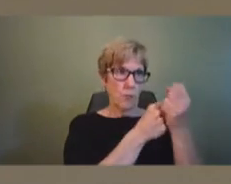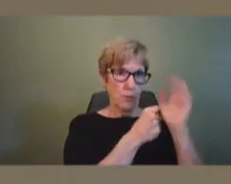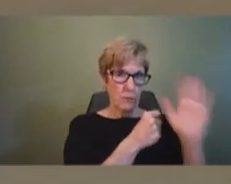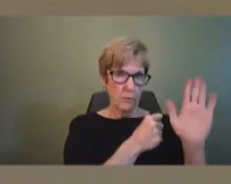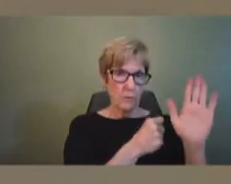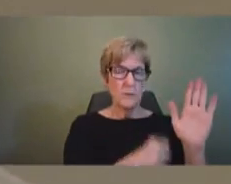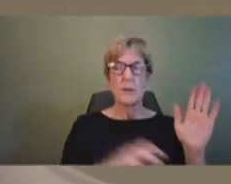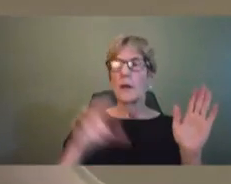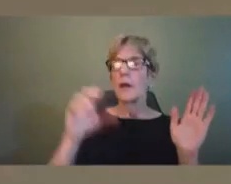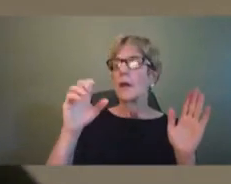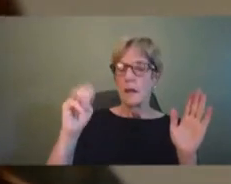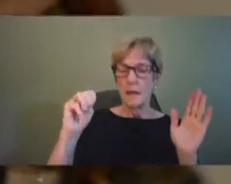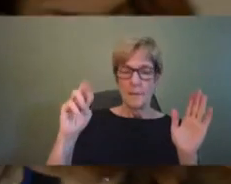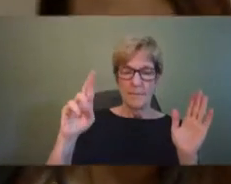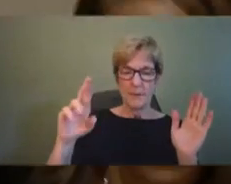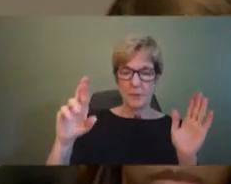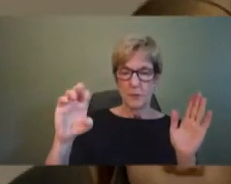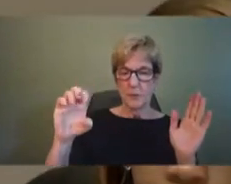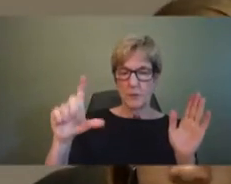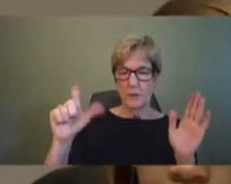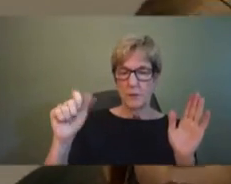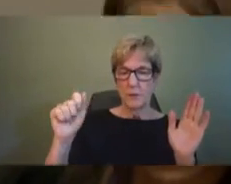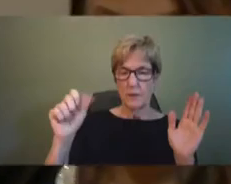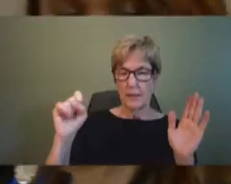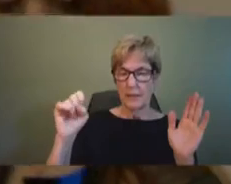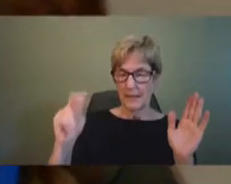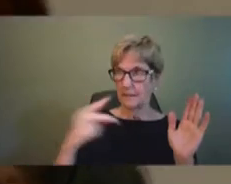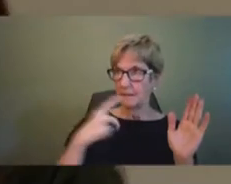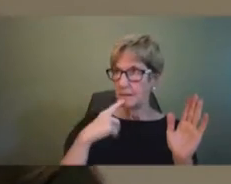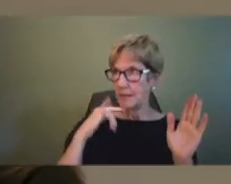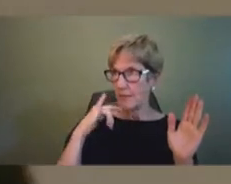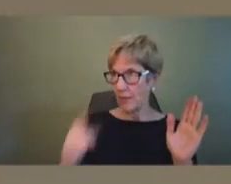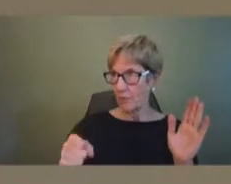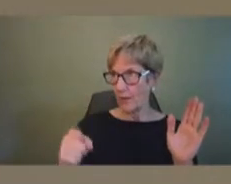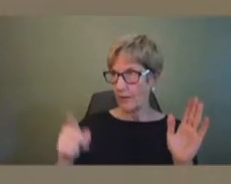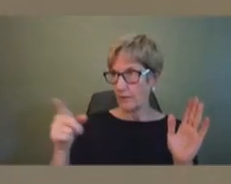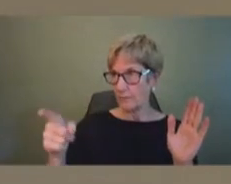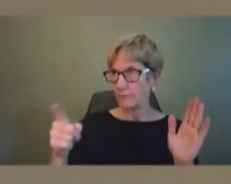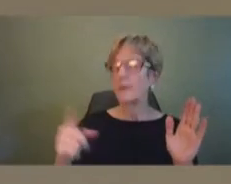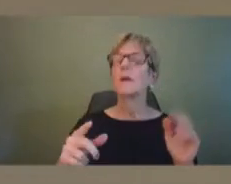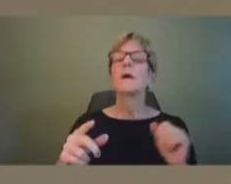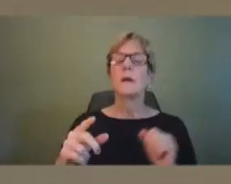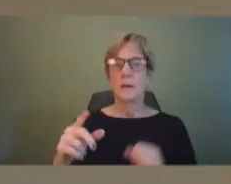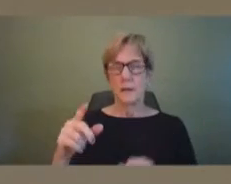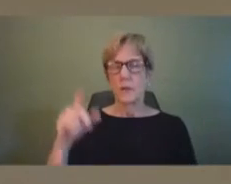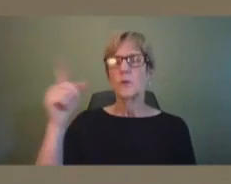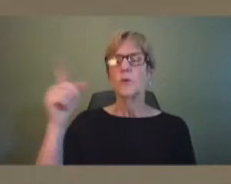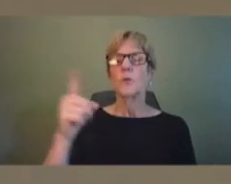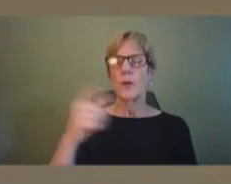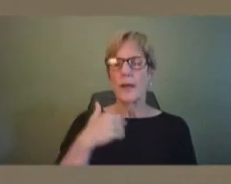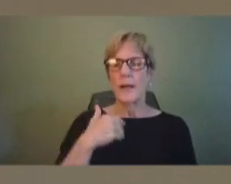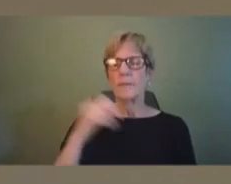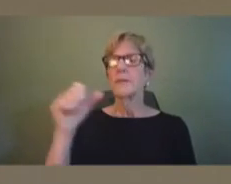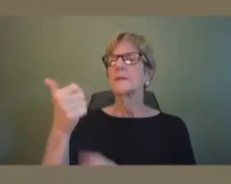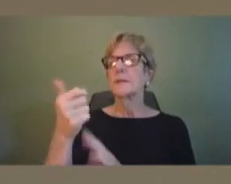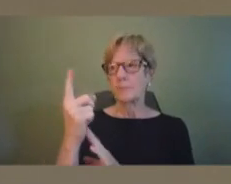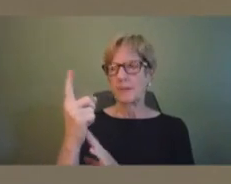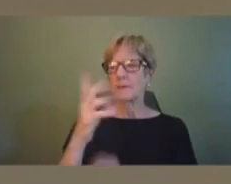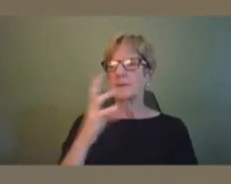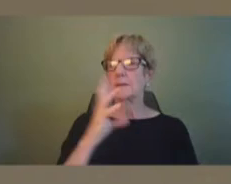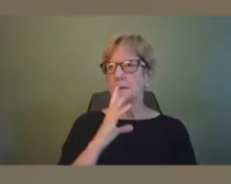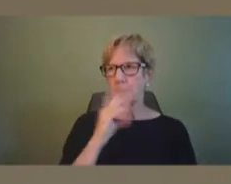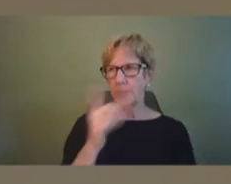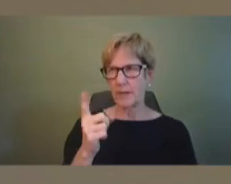Classen Clon did I say that correctly CL Classen thank you um you will have 10 minutes to speak in